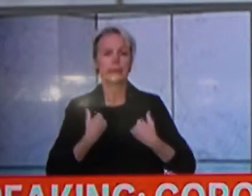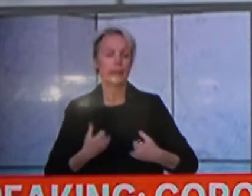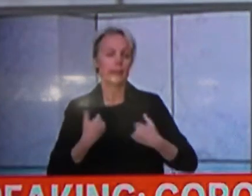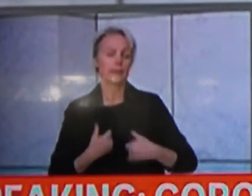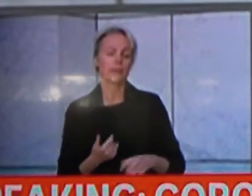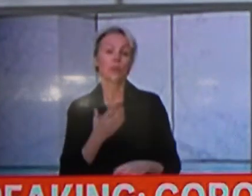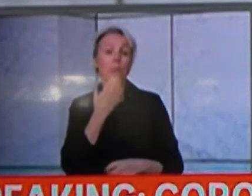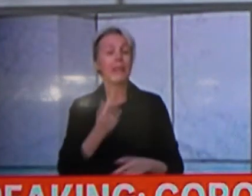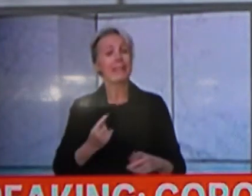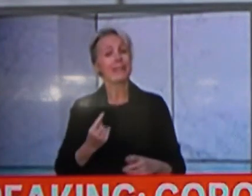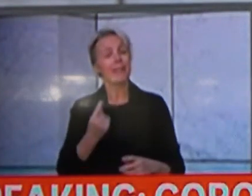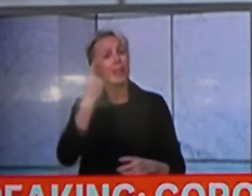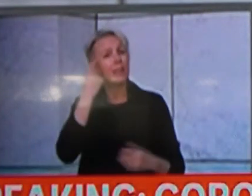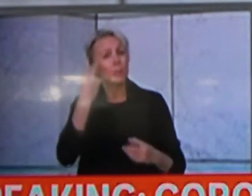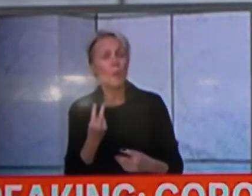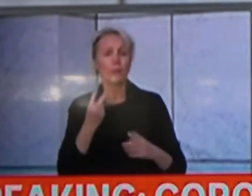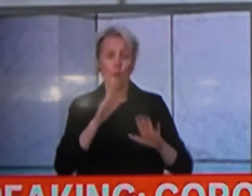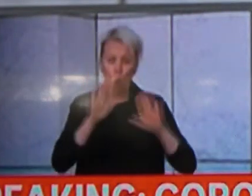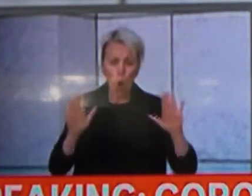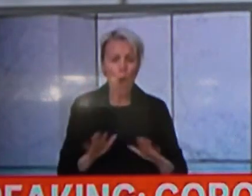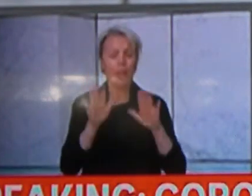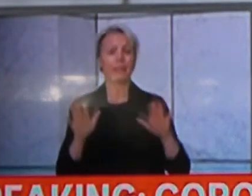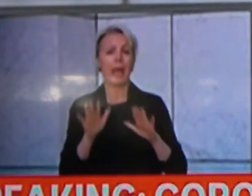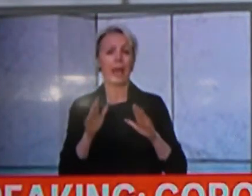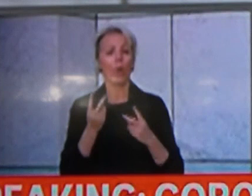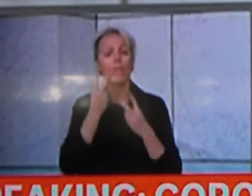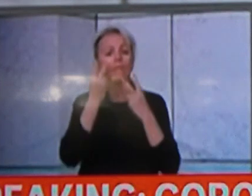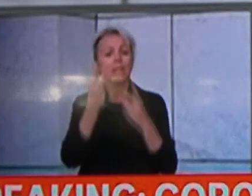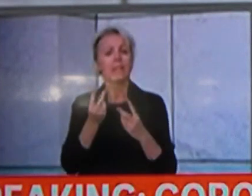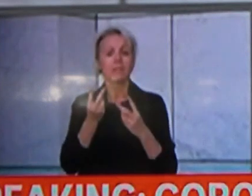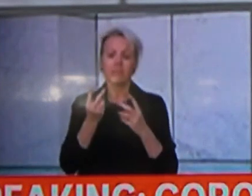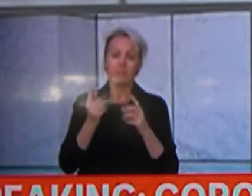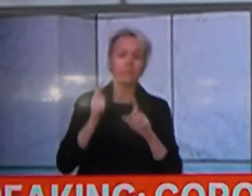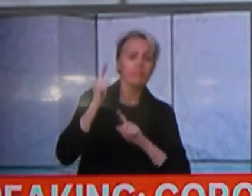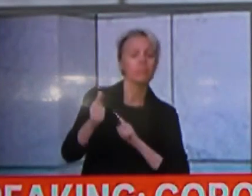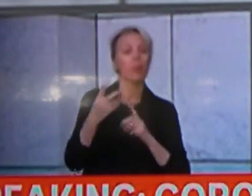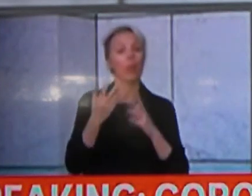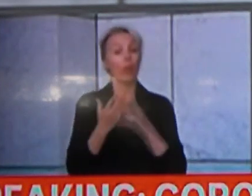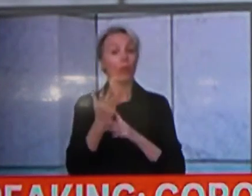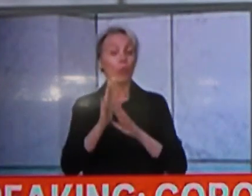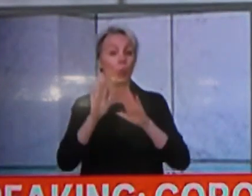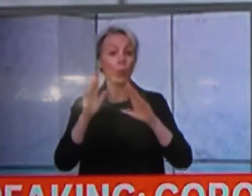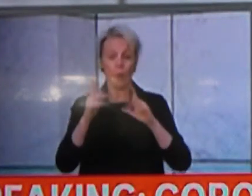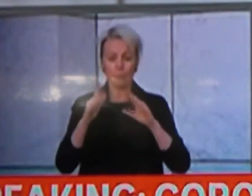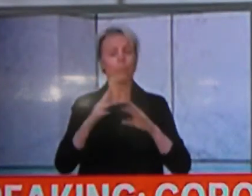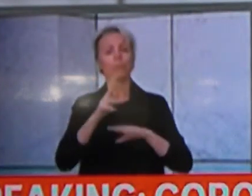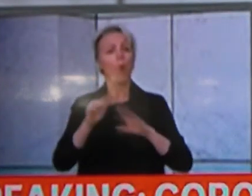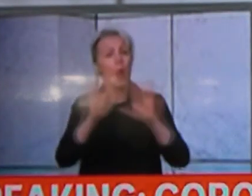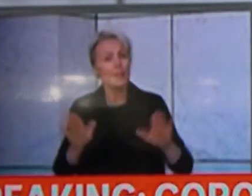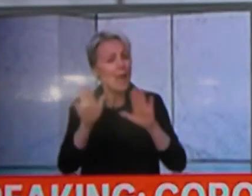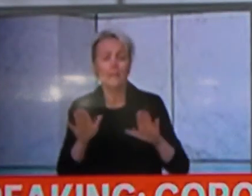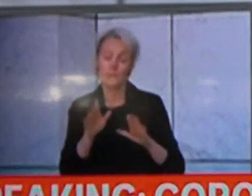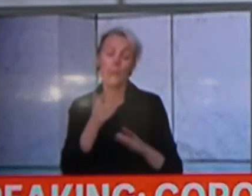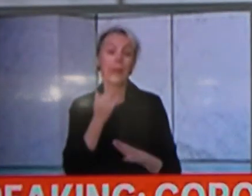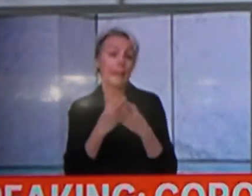you might have been planning to take interstate over the school holidays, cancel them. That's what it means. That's regrettable. And I know